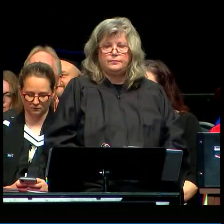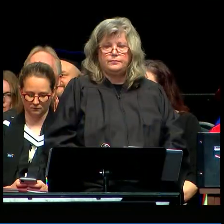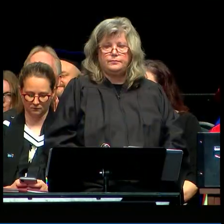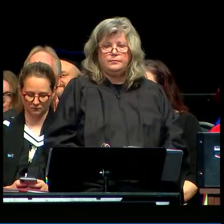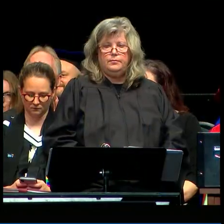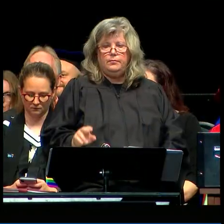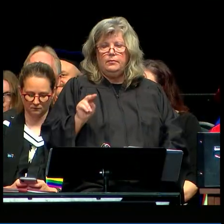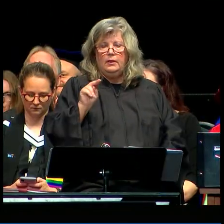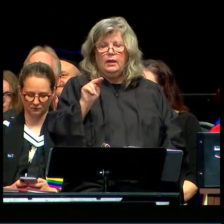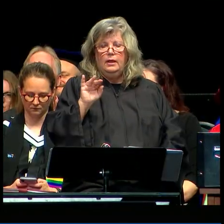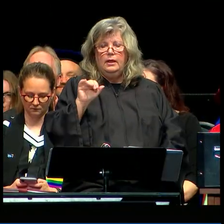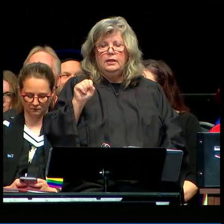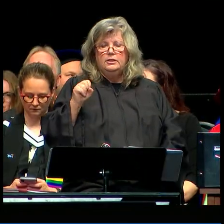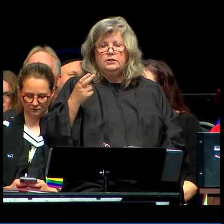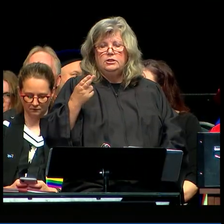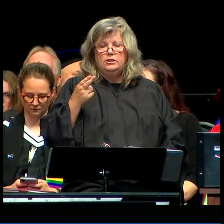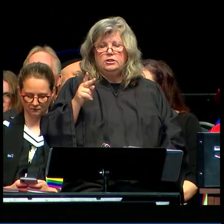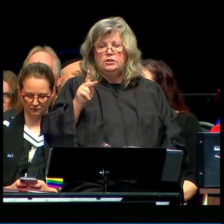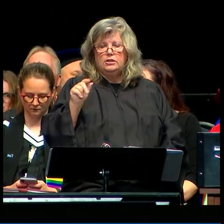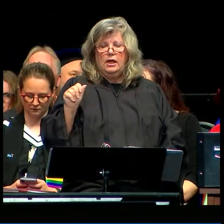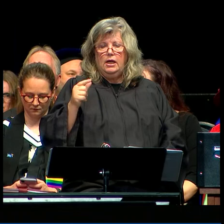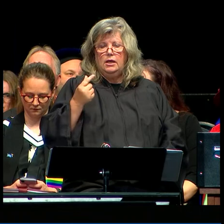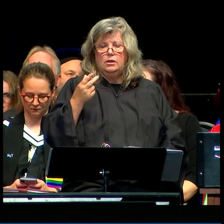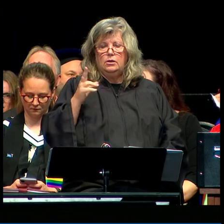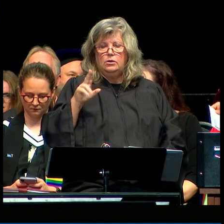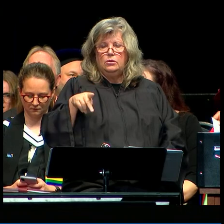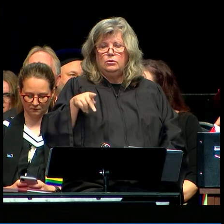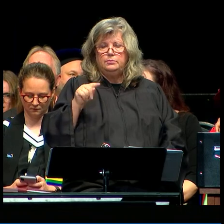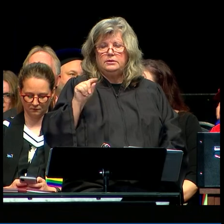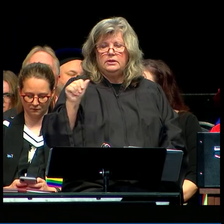Nishka Gupta, with distinction.